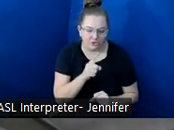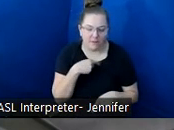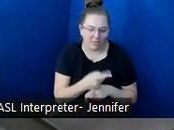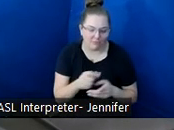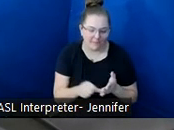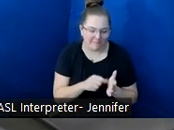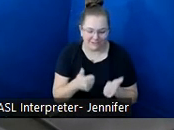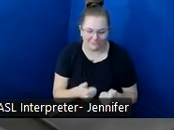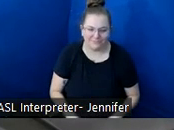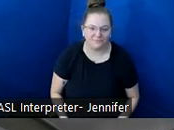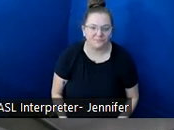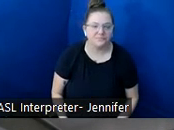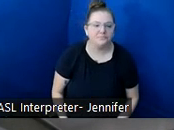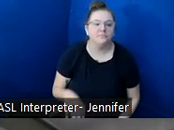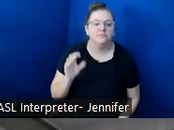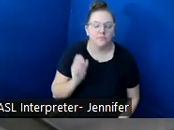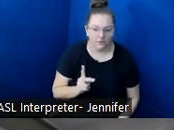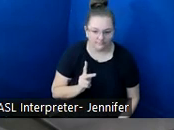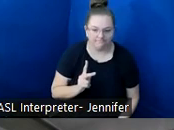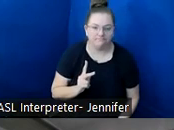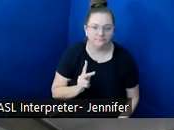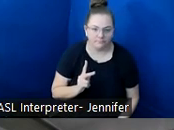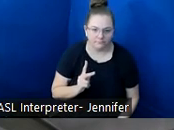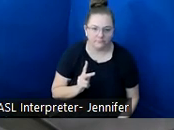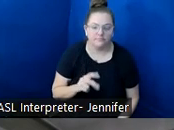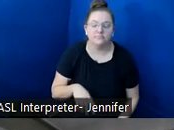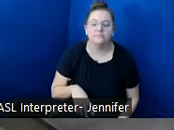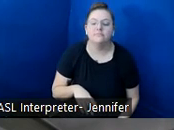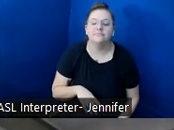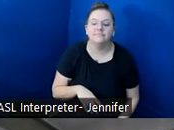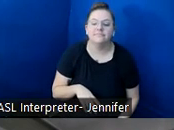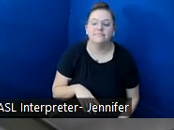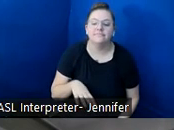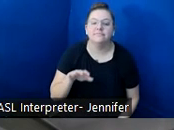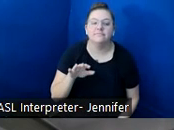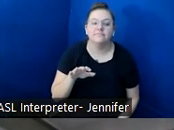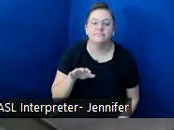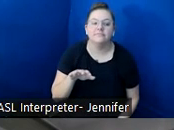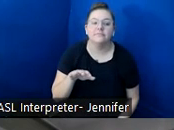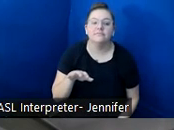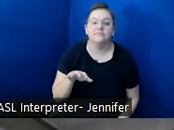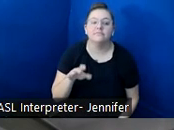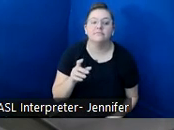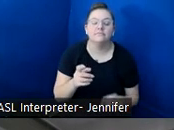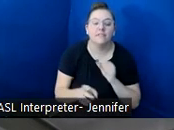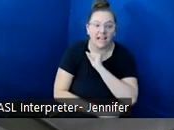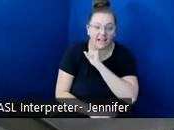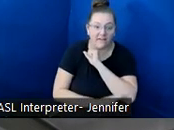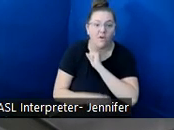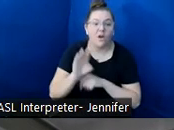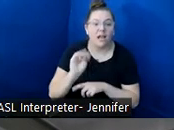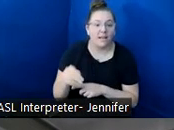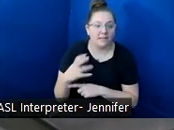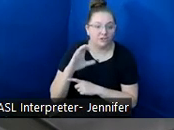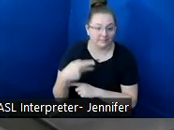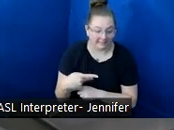page or not. Okay. Here we go. Each fall, Minnesota Healthcare Programs members